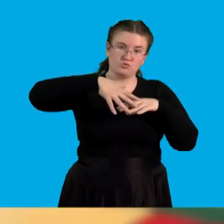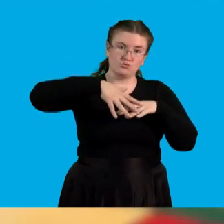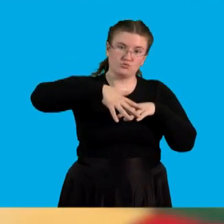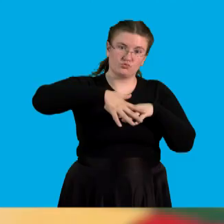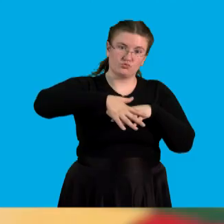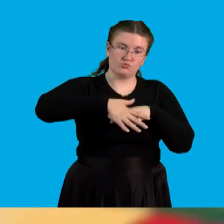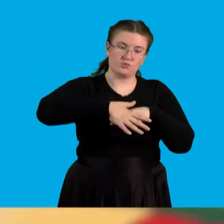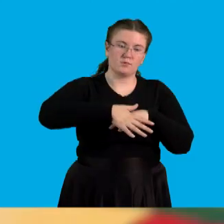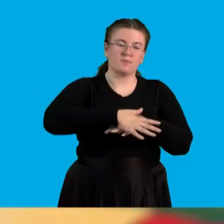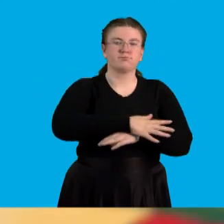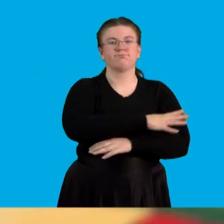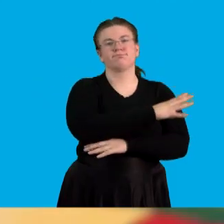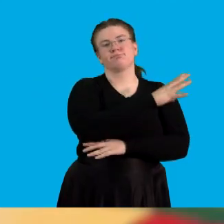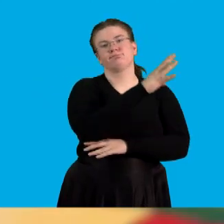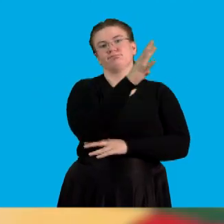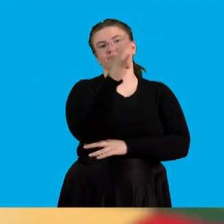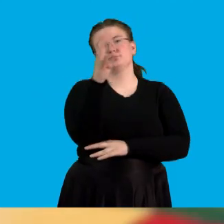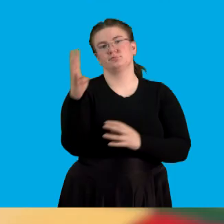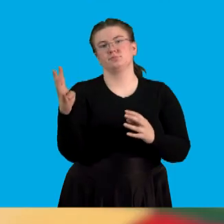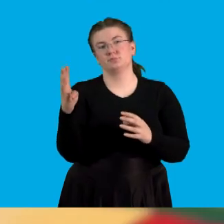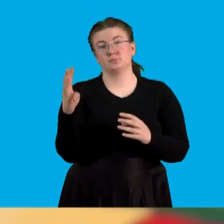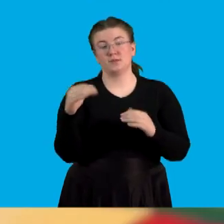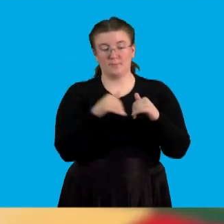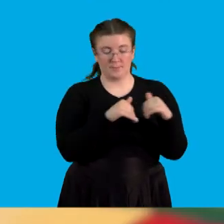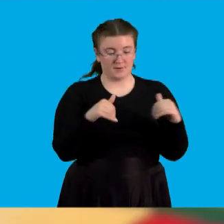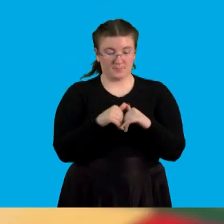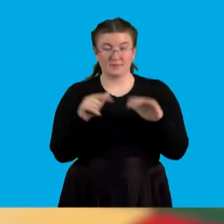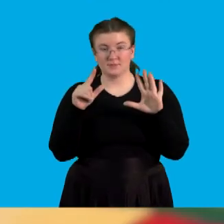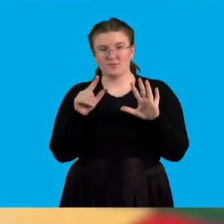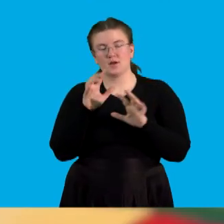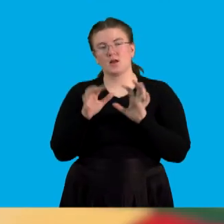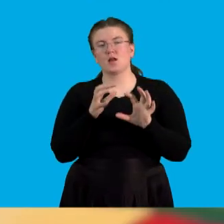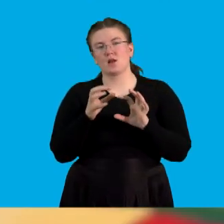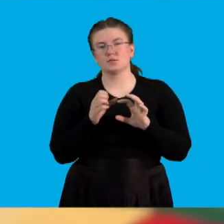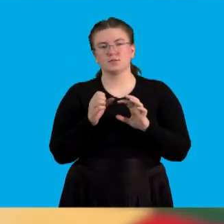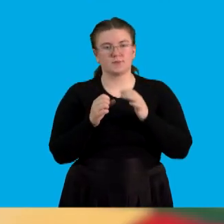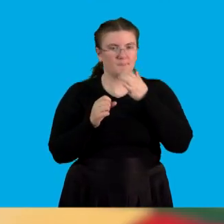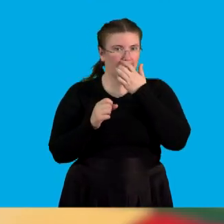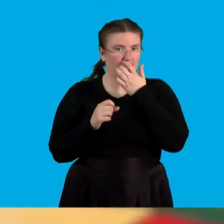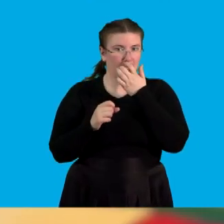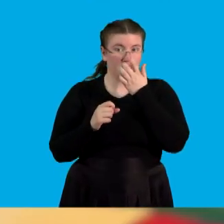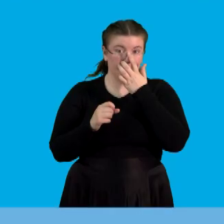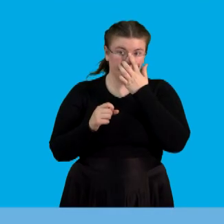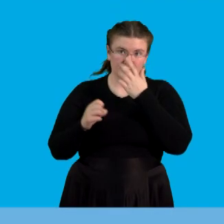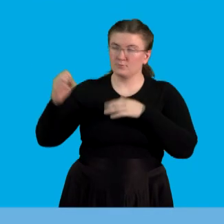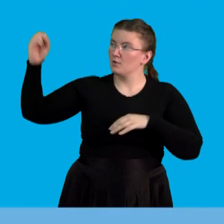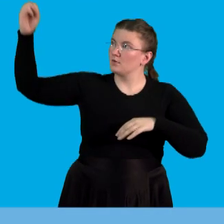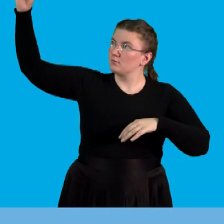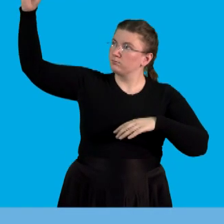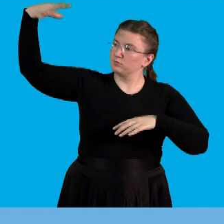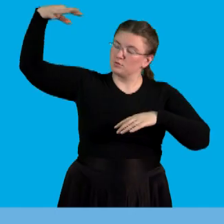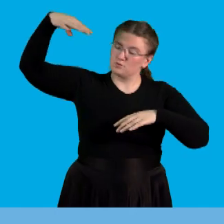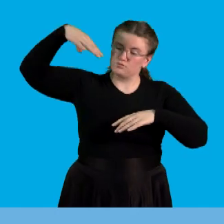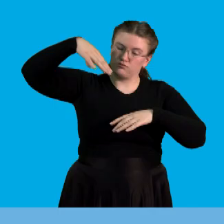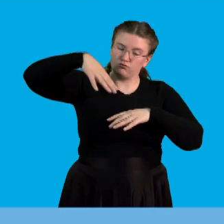pass through another raindrop, and then it's going to split even more into 7 different colors again. The 7 different colors are still going